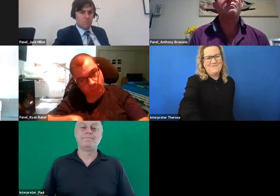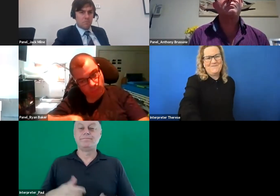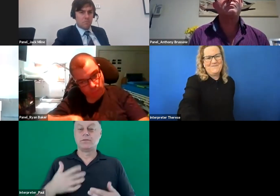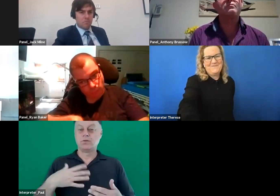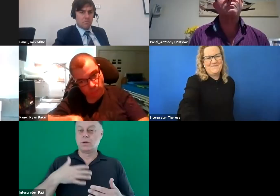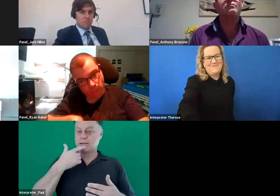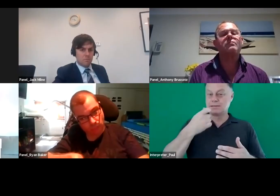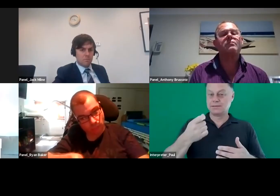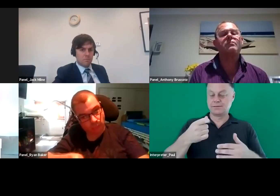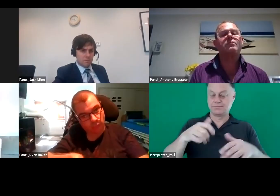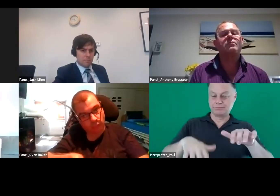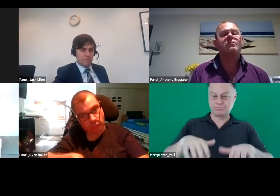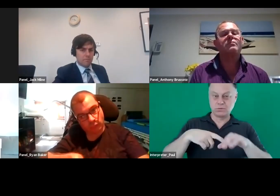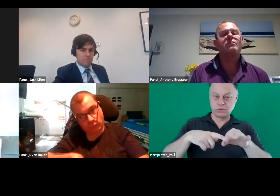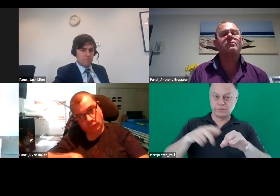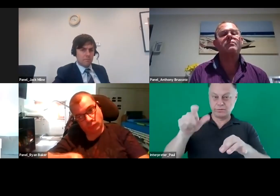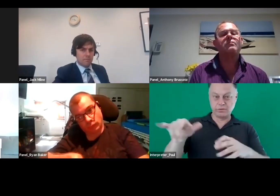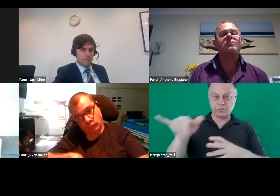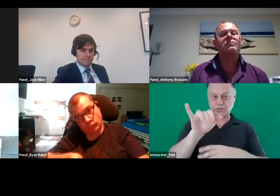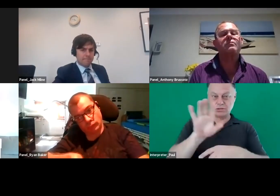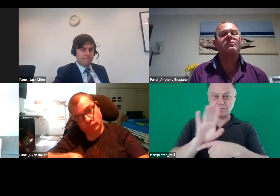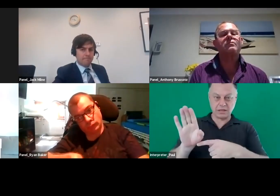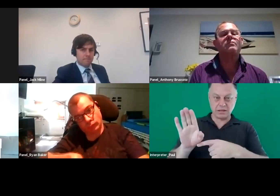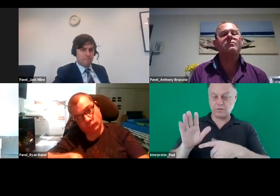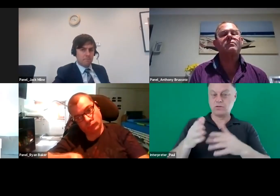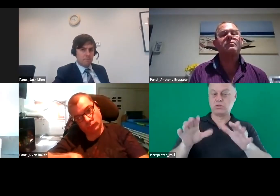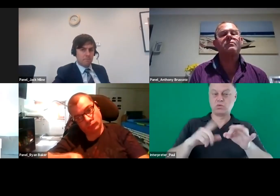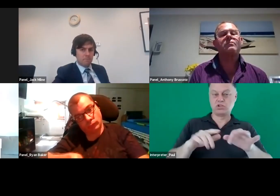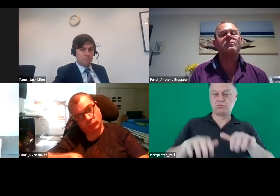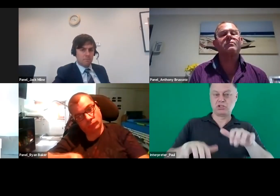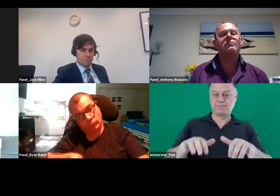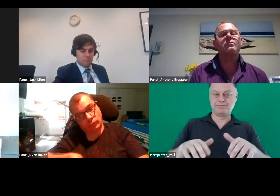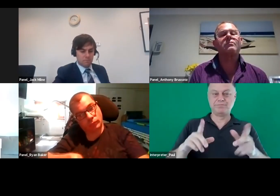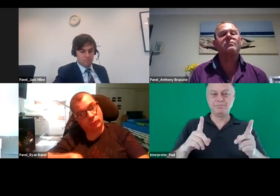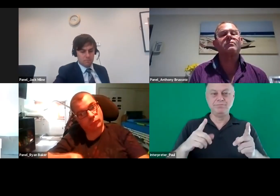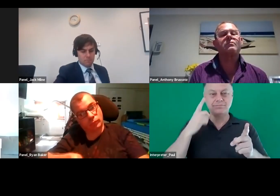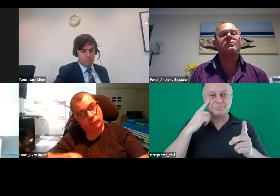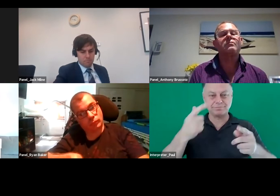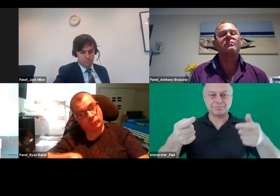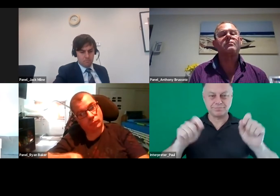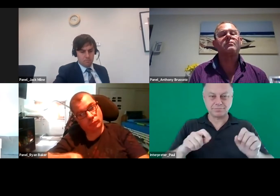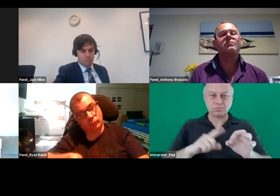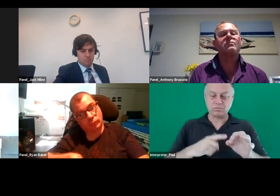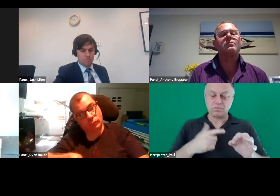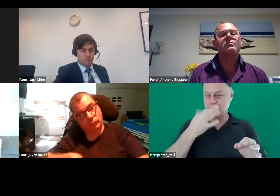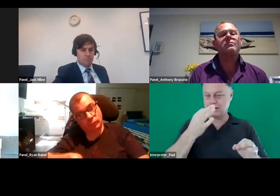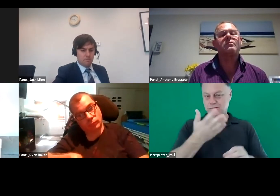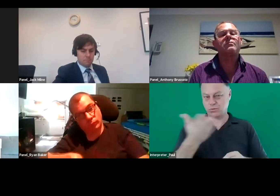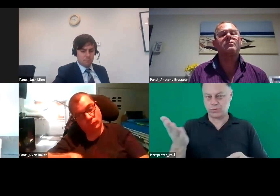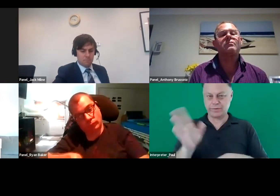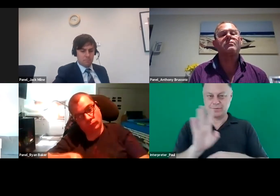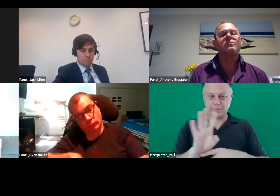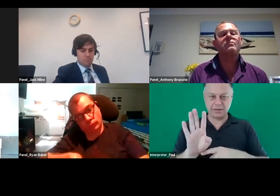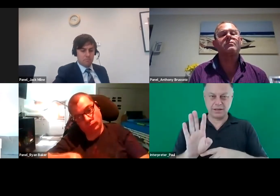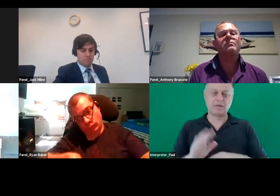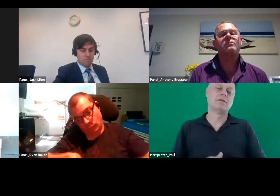if you just have a general question please put it in the chat let me um come to the next question that I've got here um and